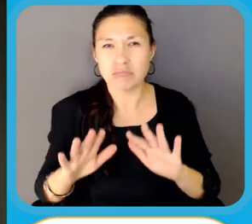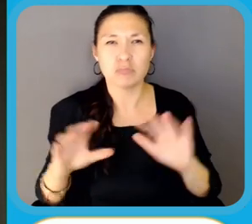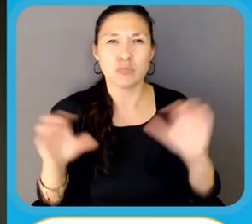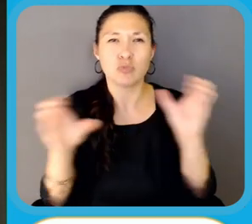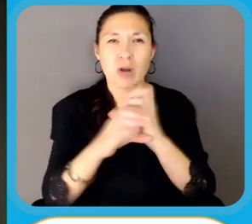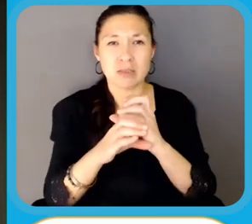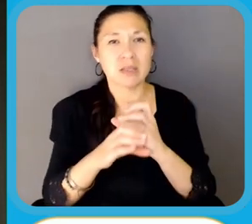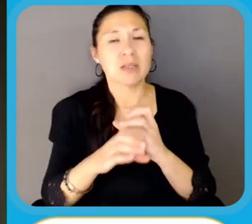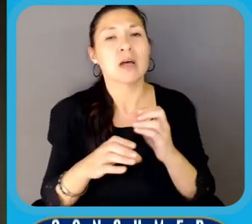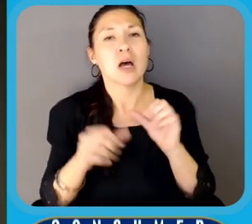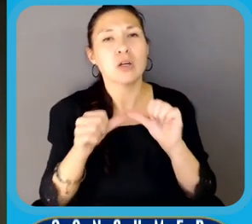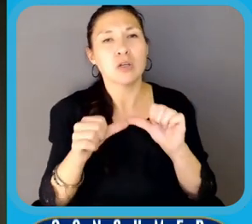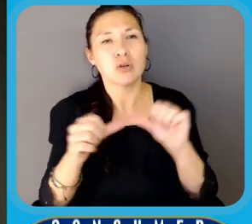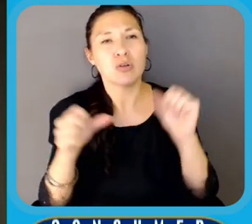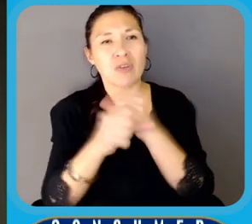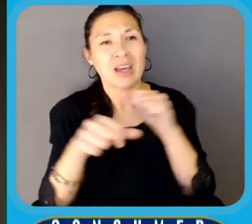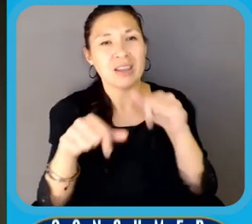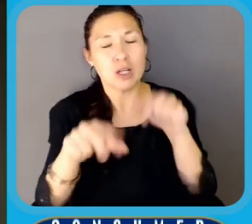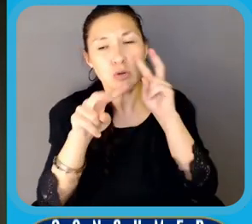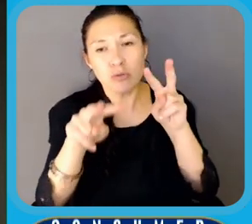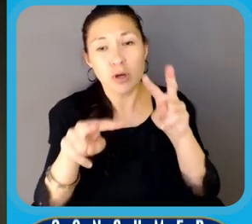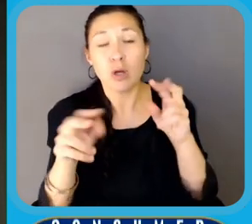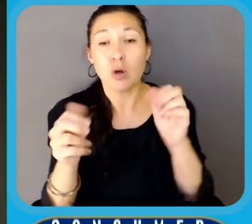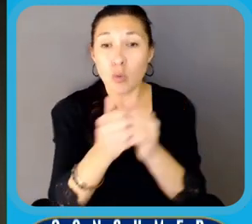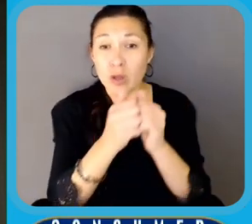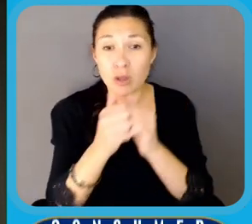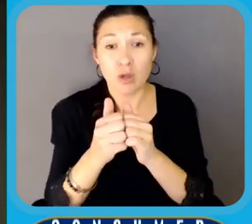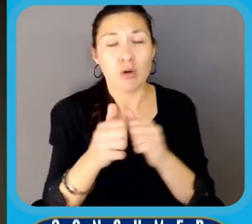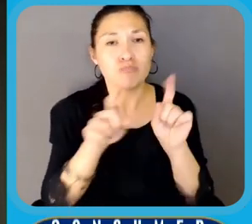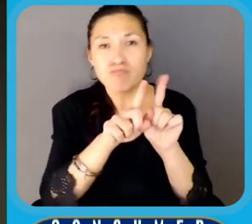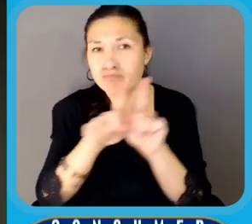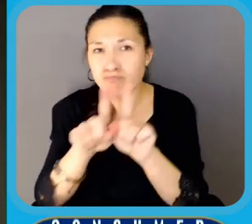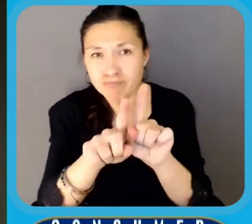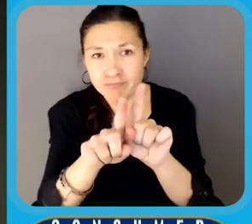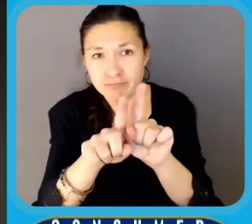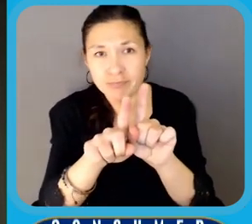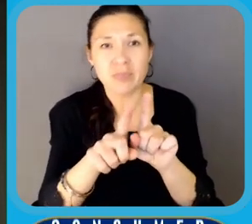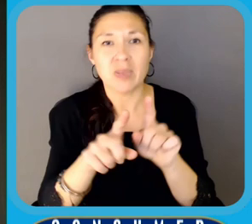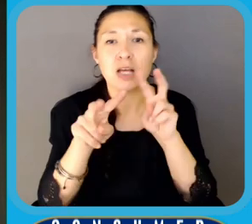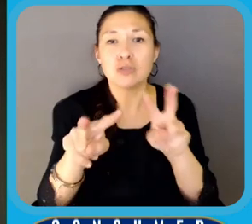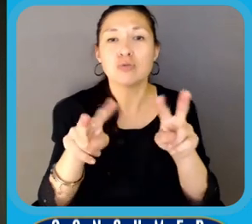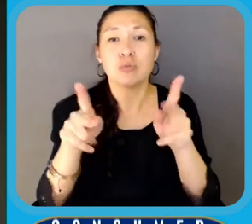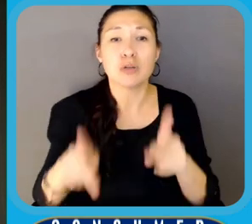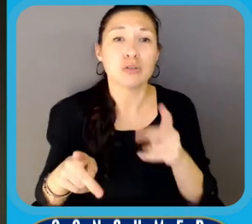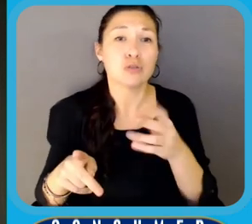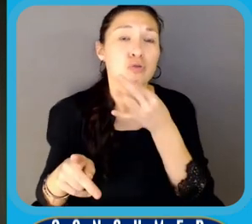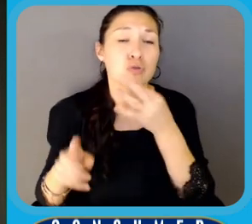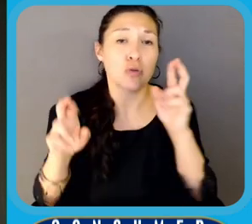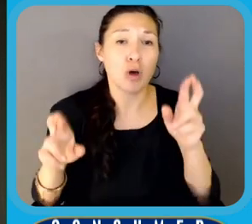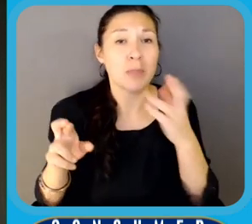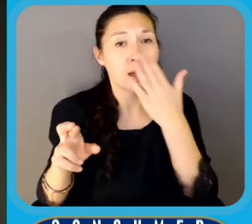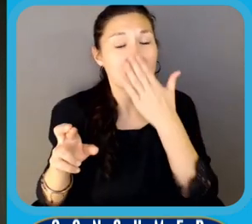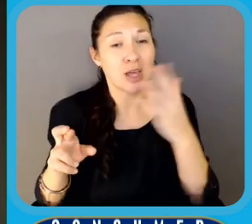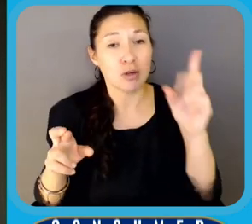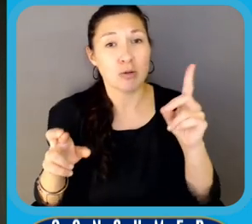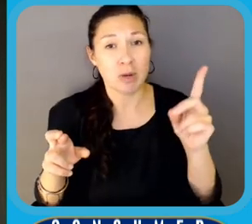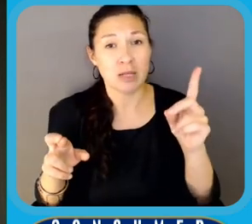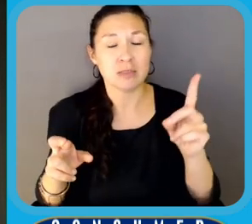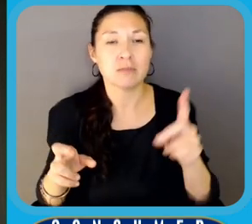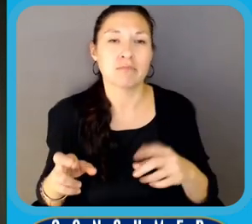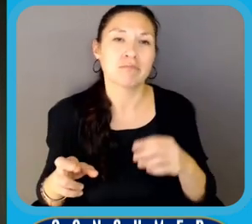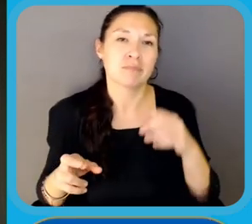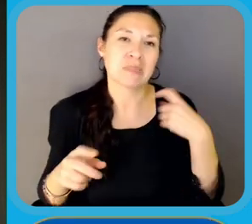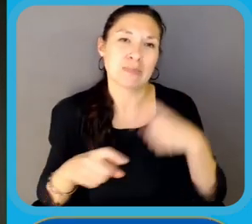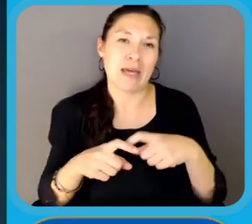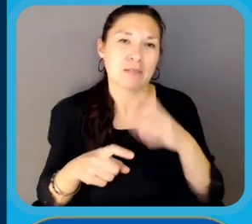these fights and more with you and of course by your side and seeing you in person very soon. Thank you, Democrats. Gracias,